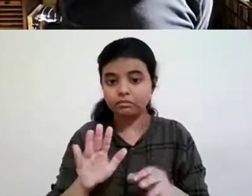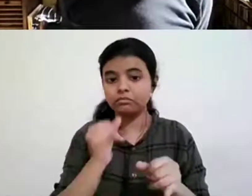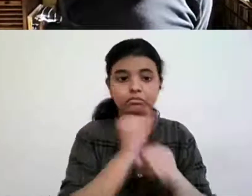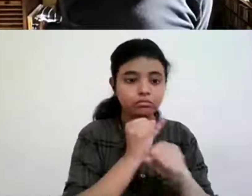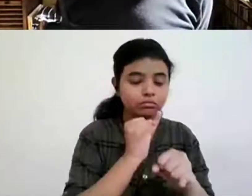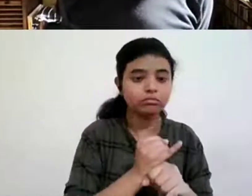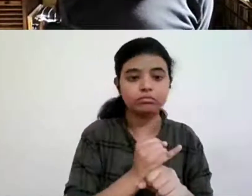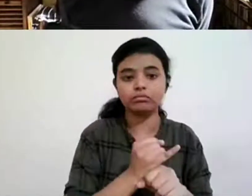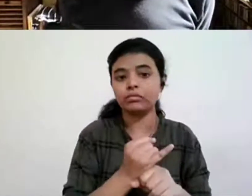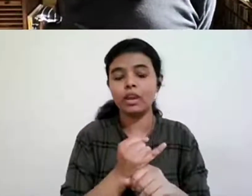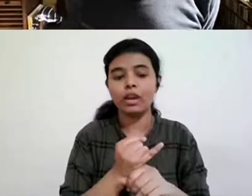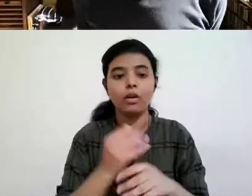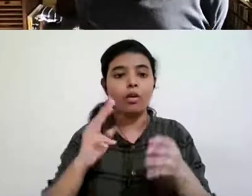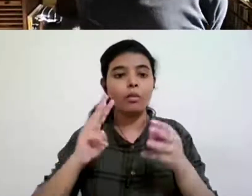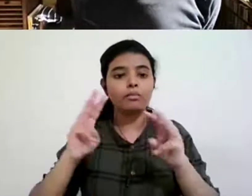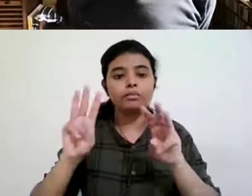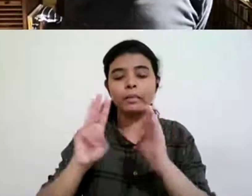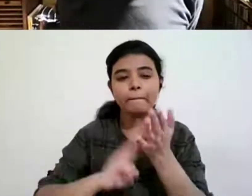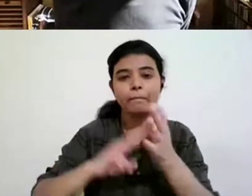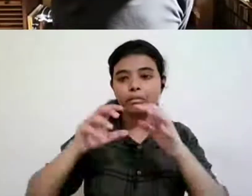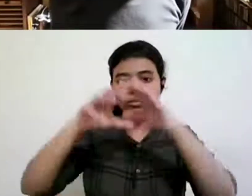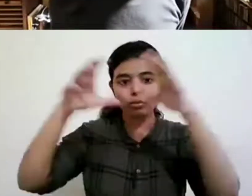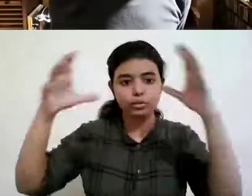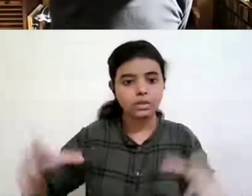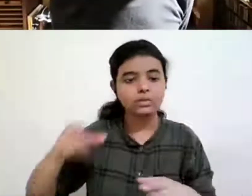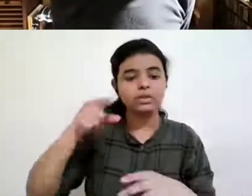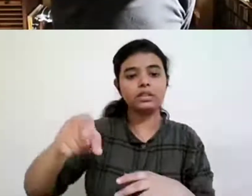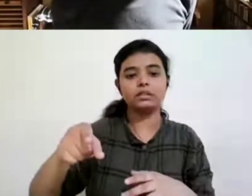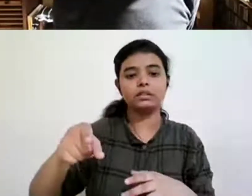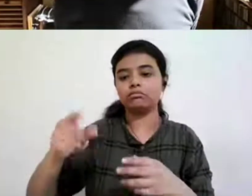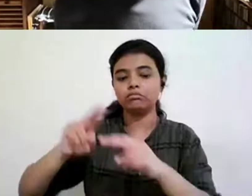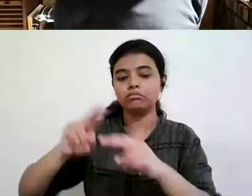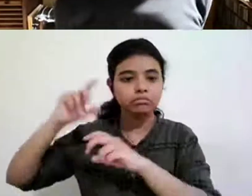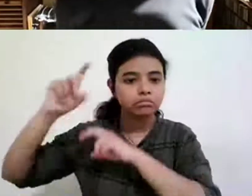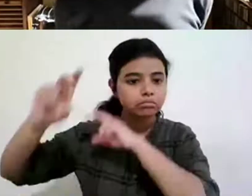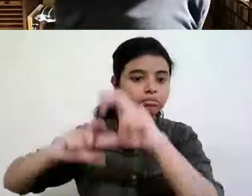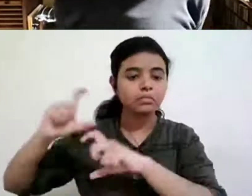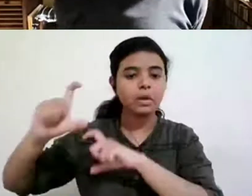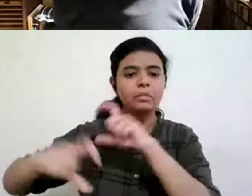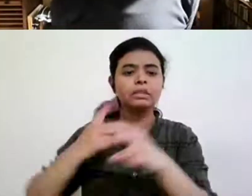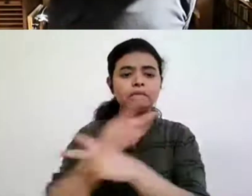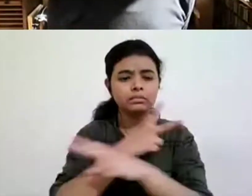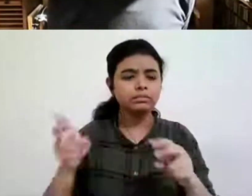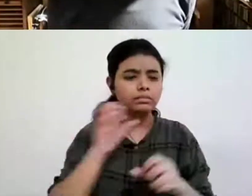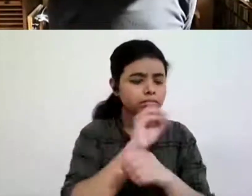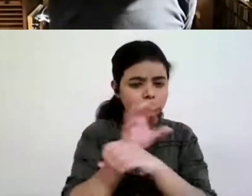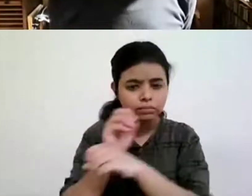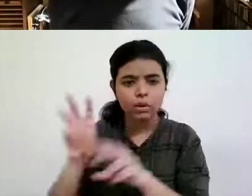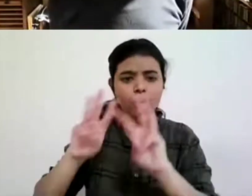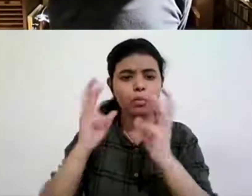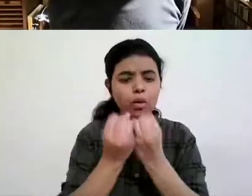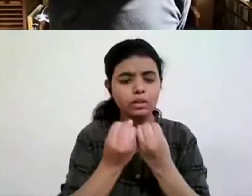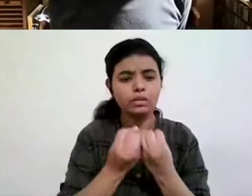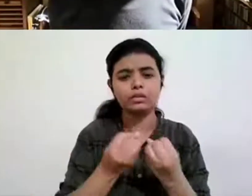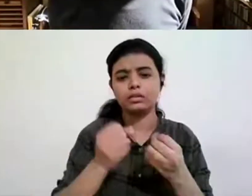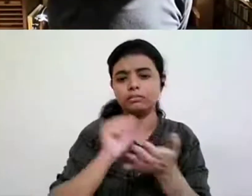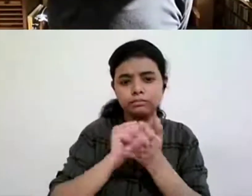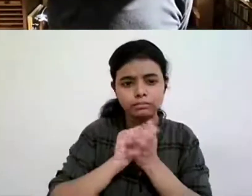museums, and companies on the production of accessible offerings regularly through workshops, lectures, and